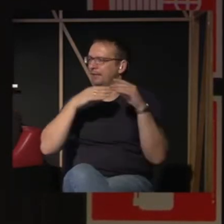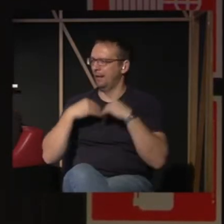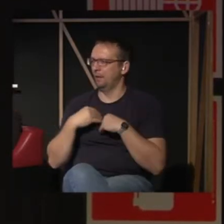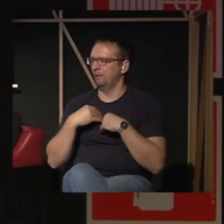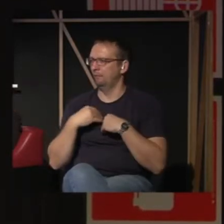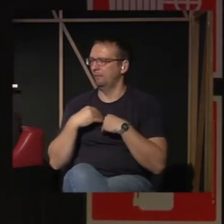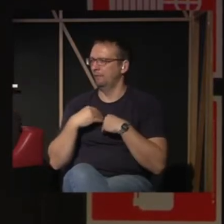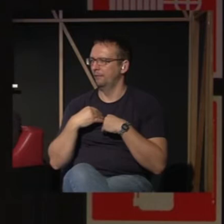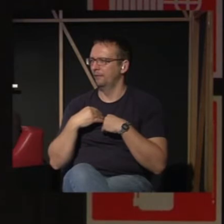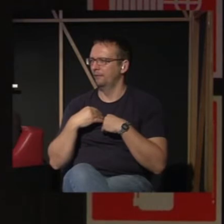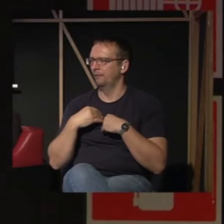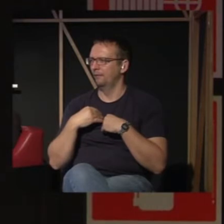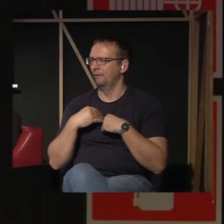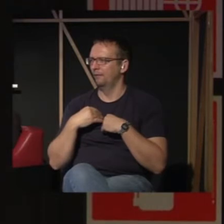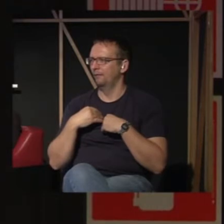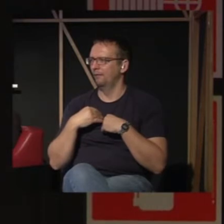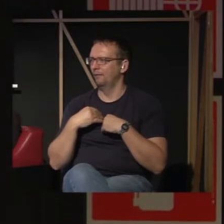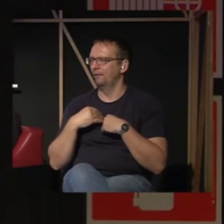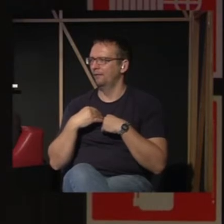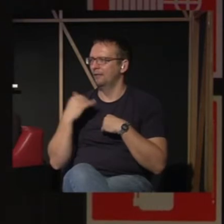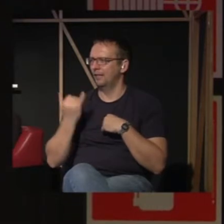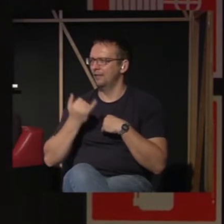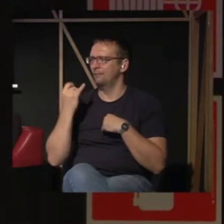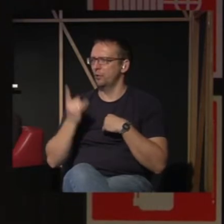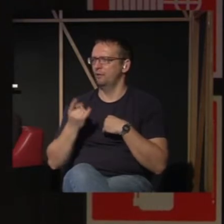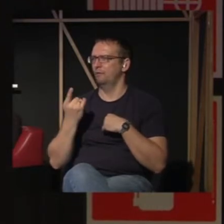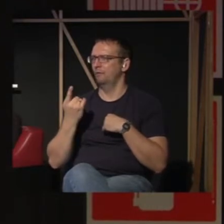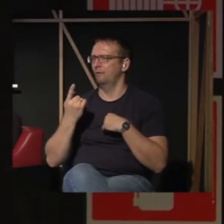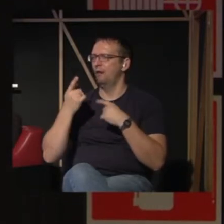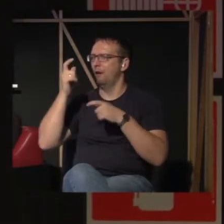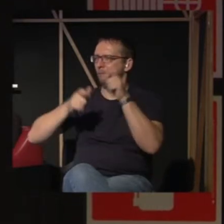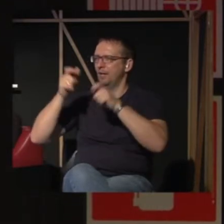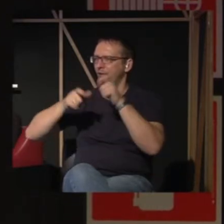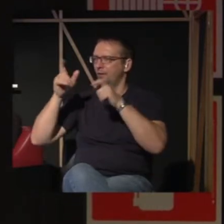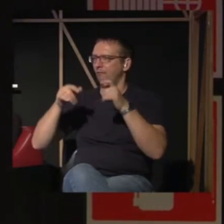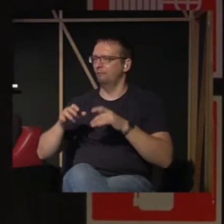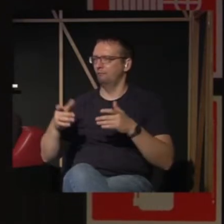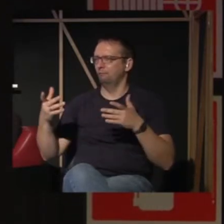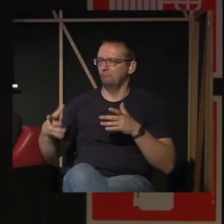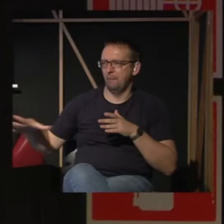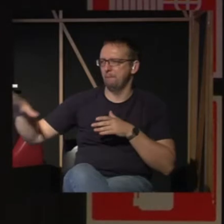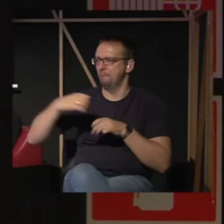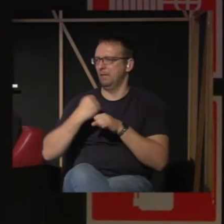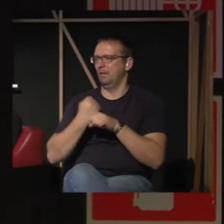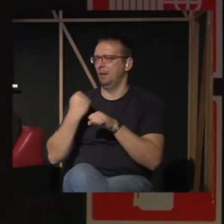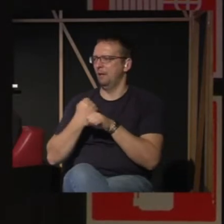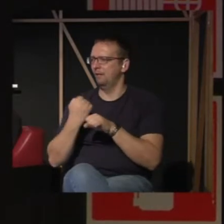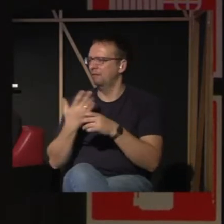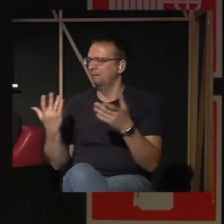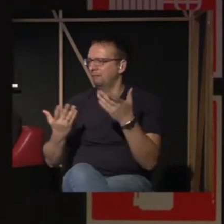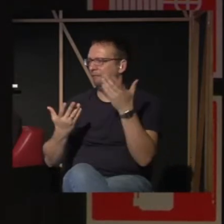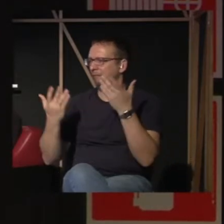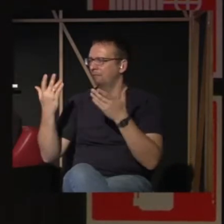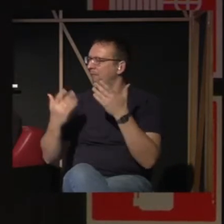force people slightly or with in many different ways, through your leadership from